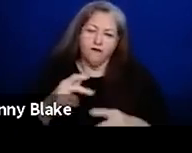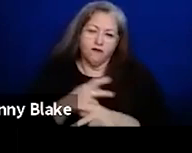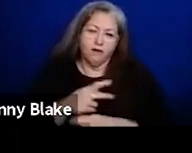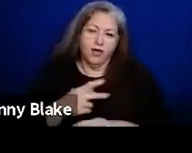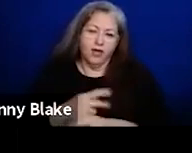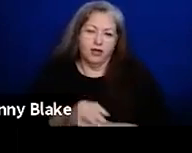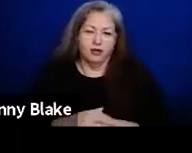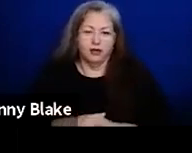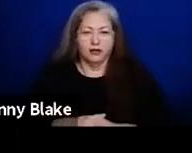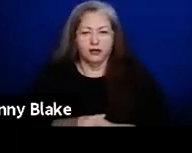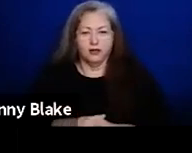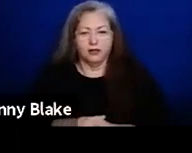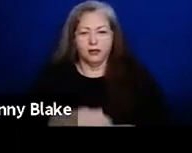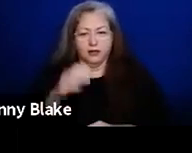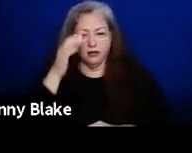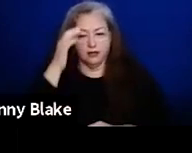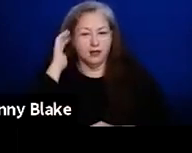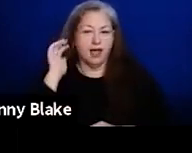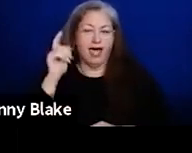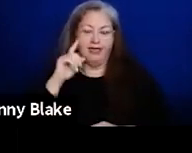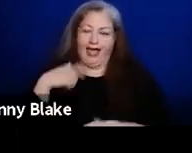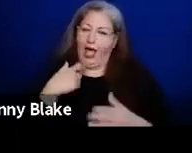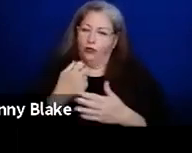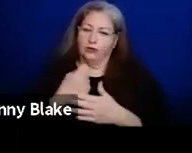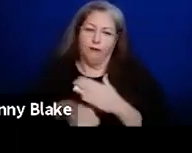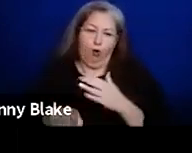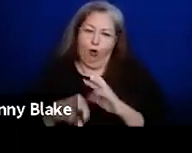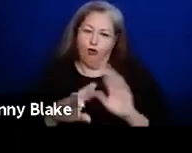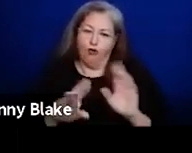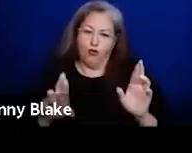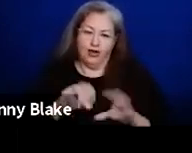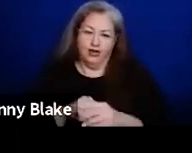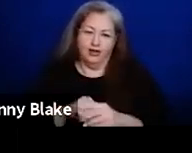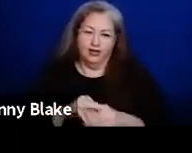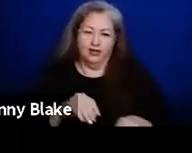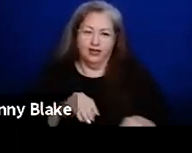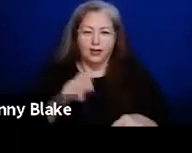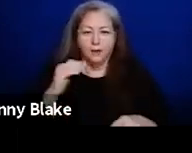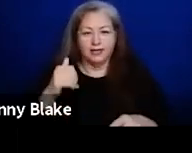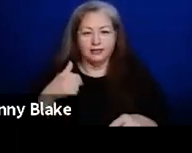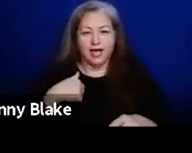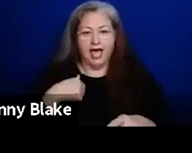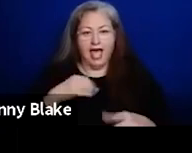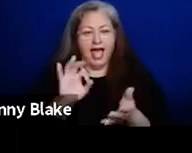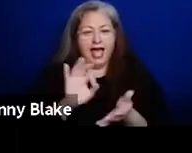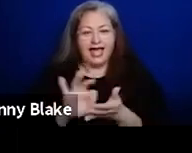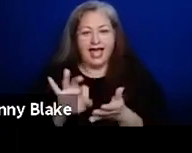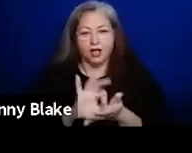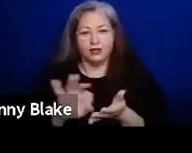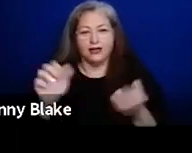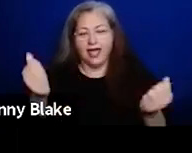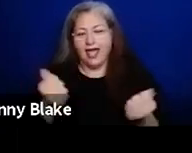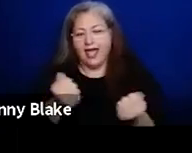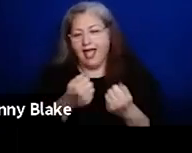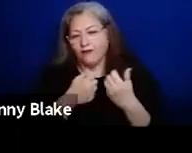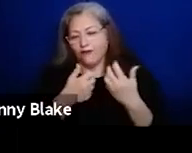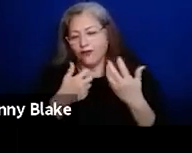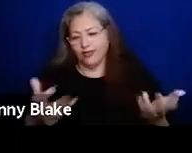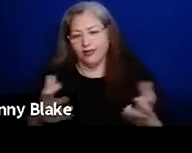I must have been born with it. They said I counted everything going